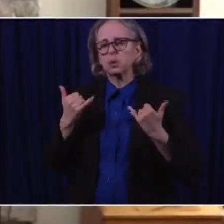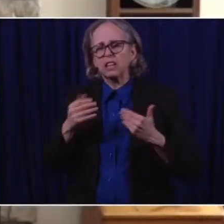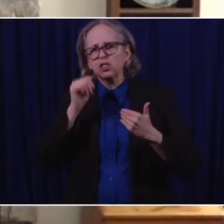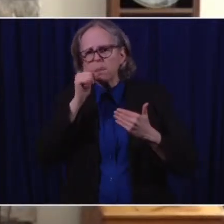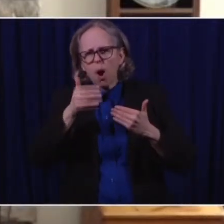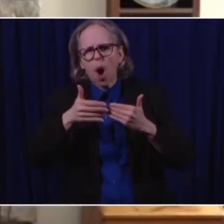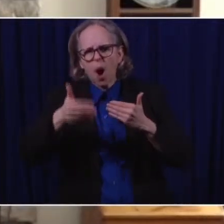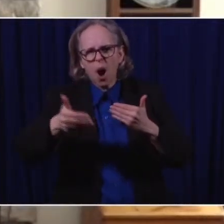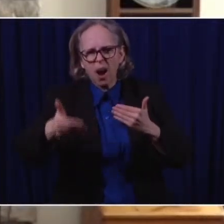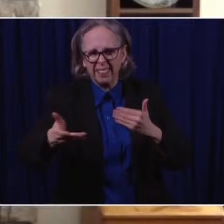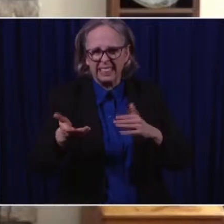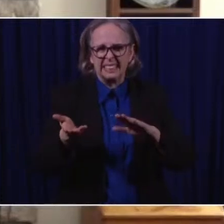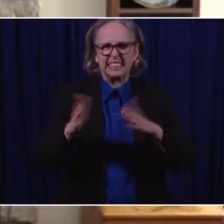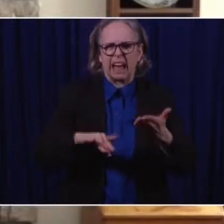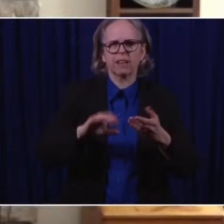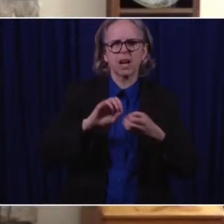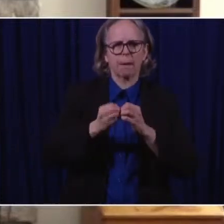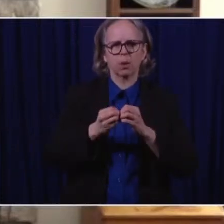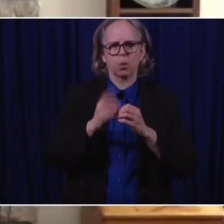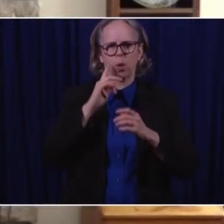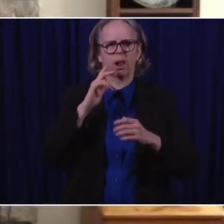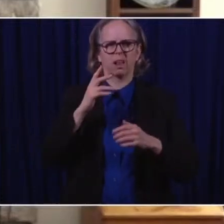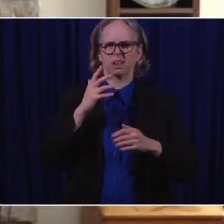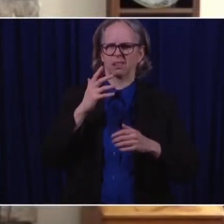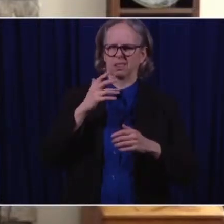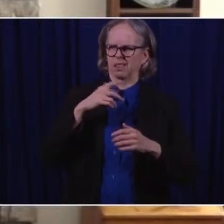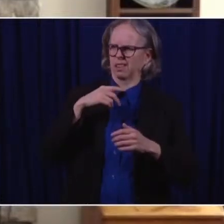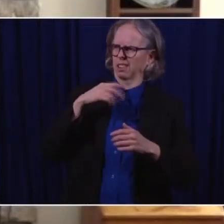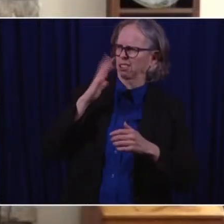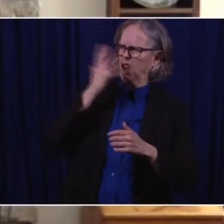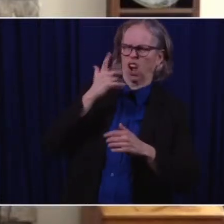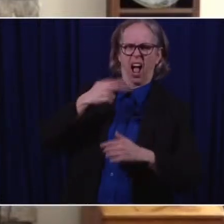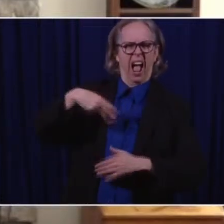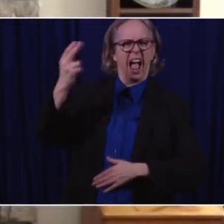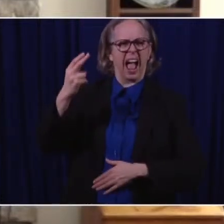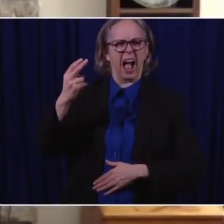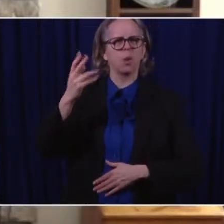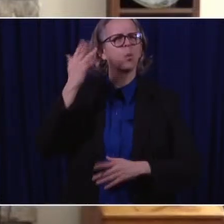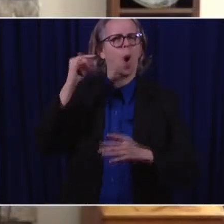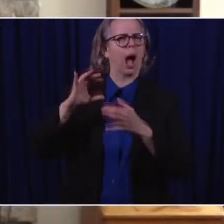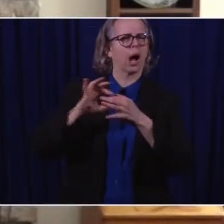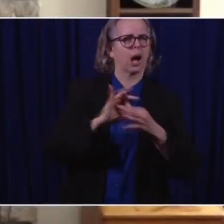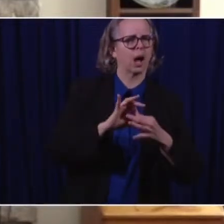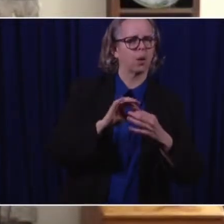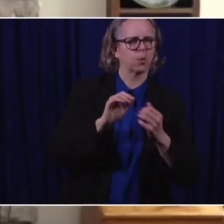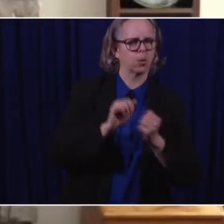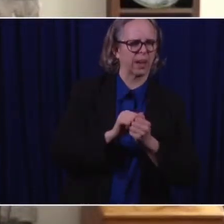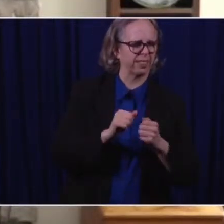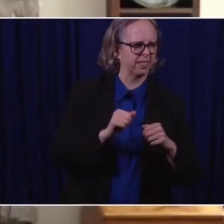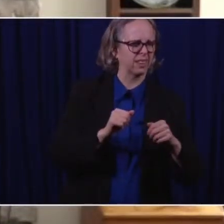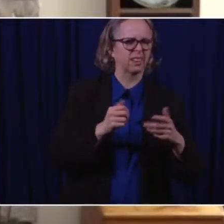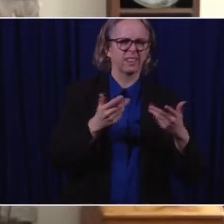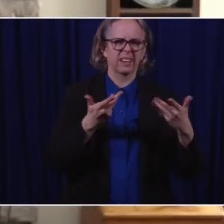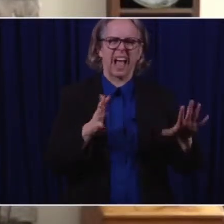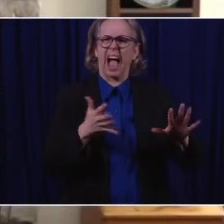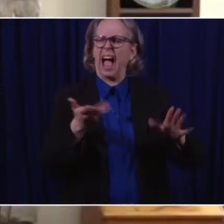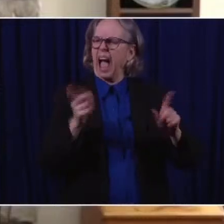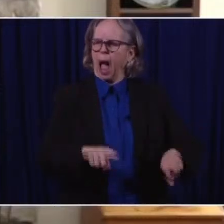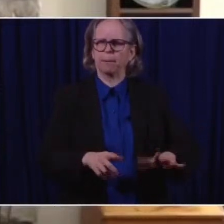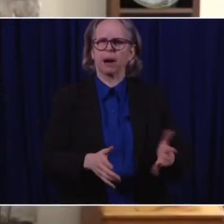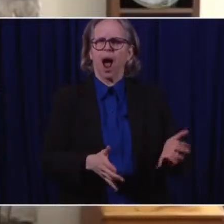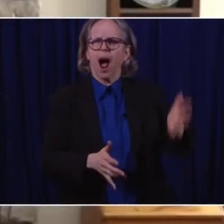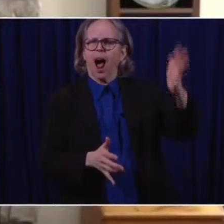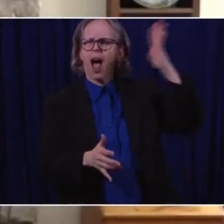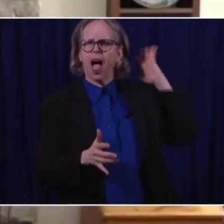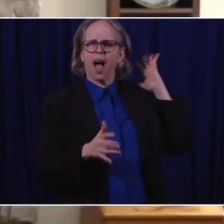We're not sure exactly how many days it's going to take, but you're going to see a distorted number in the number of deaths. And we believe that that's going to put us back on